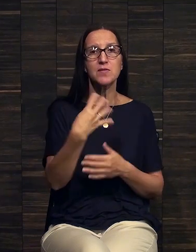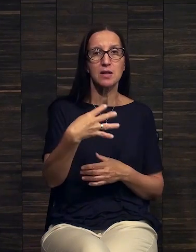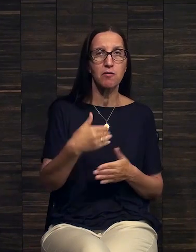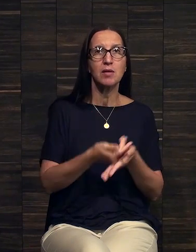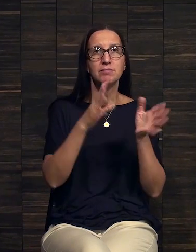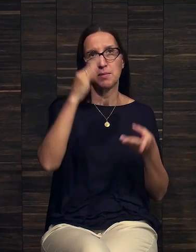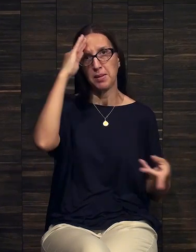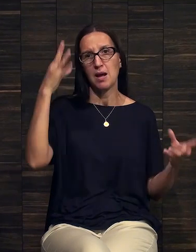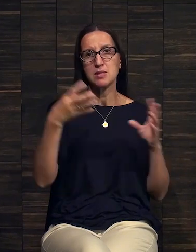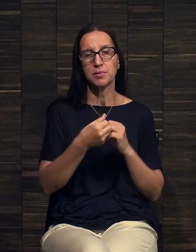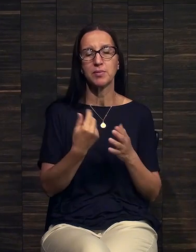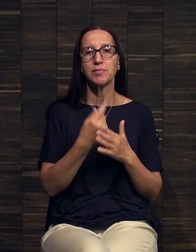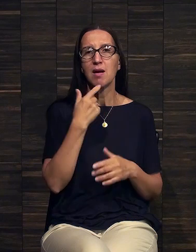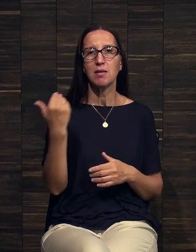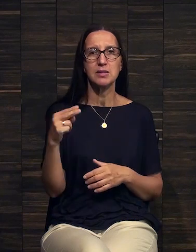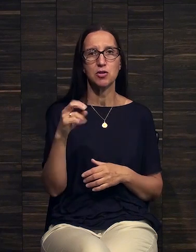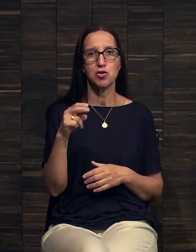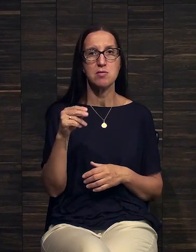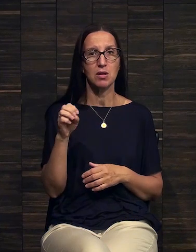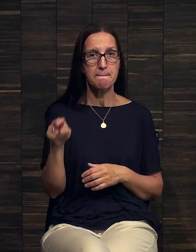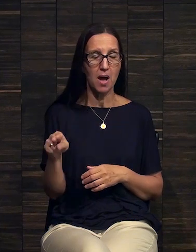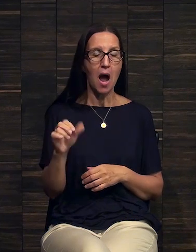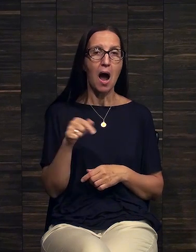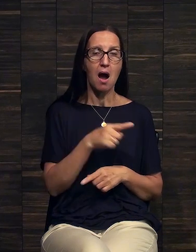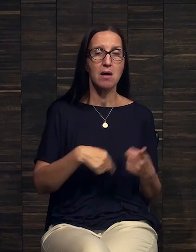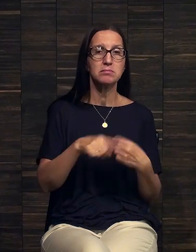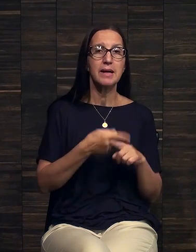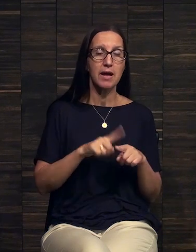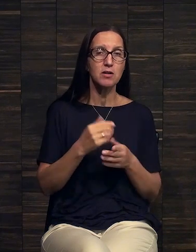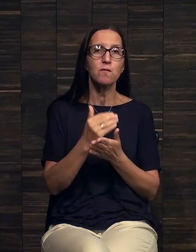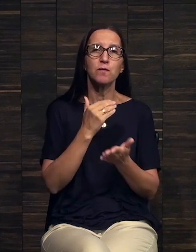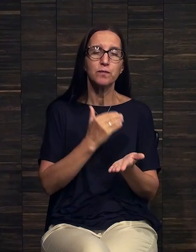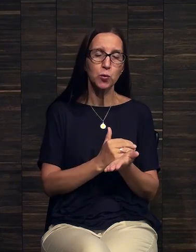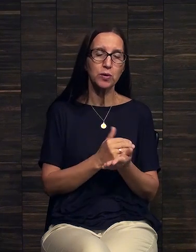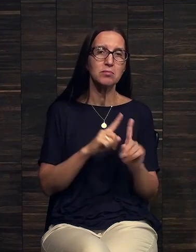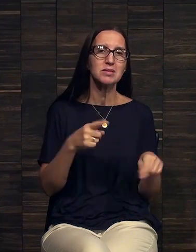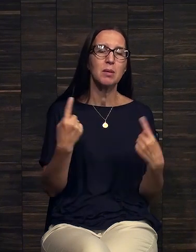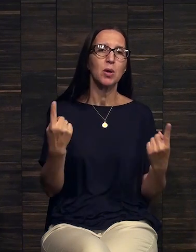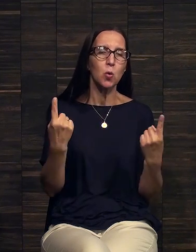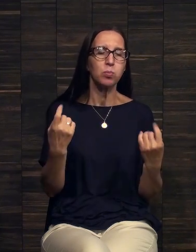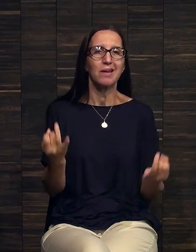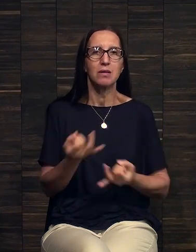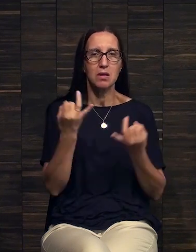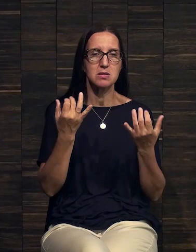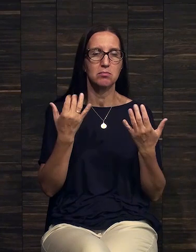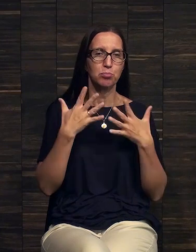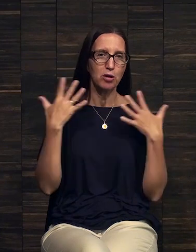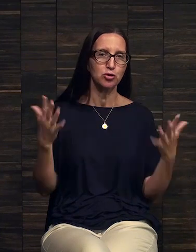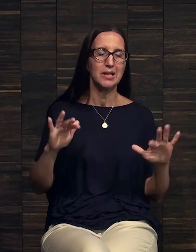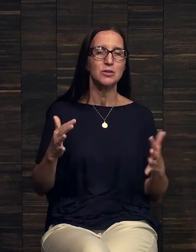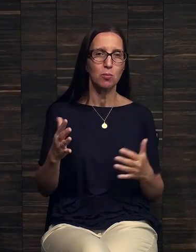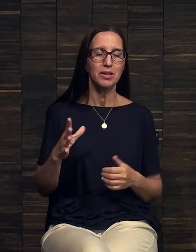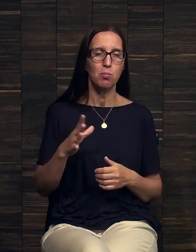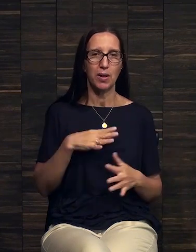were invented in the 40s and then redefined, like a Red Skull. But the most